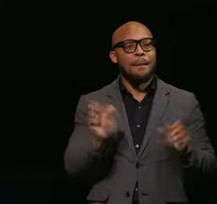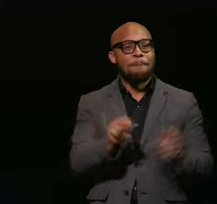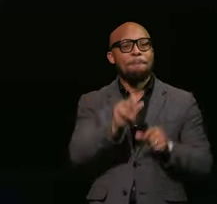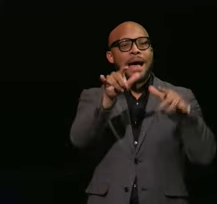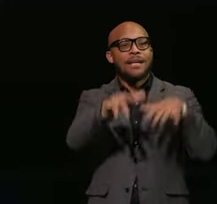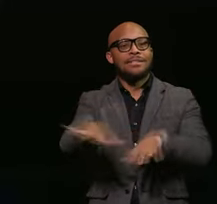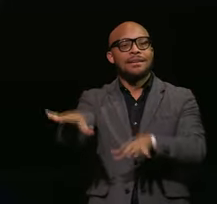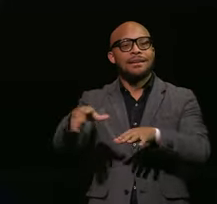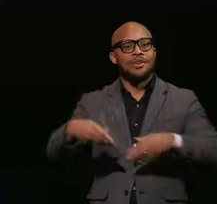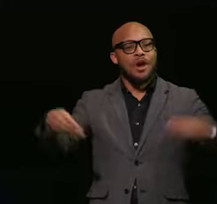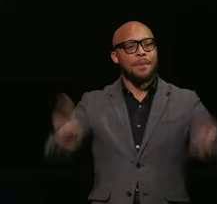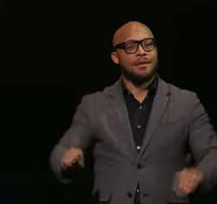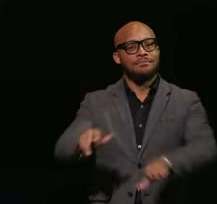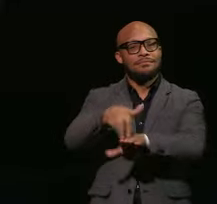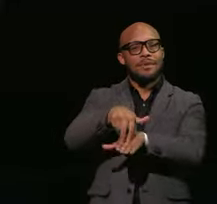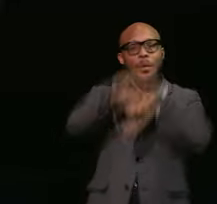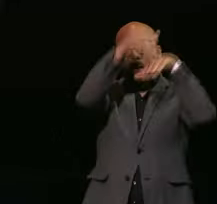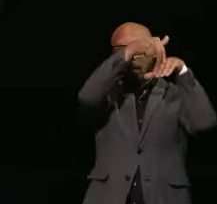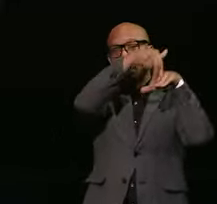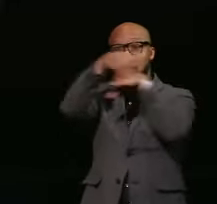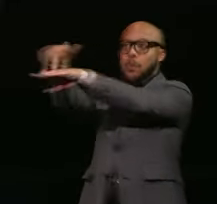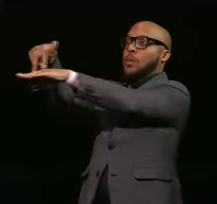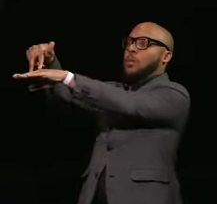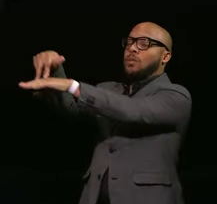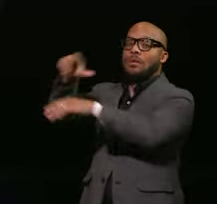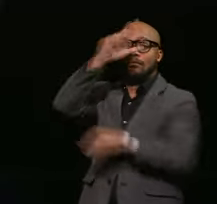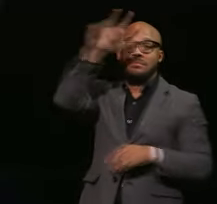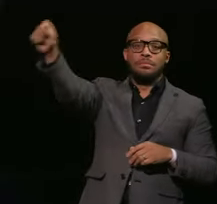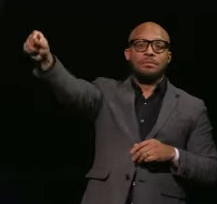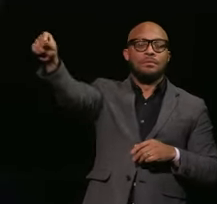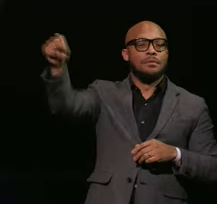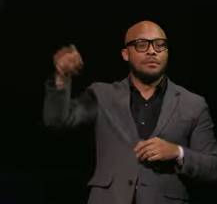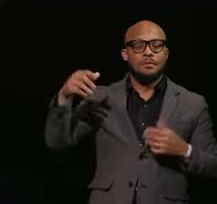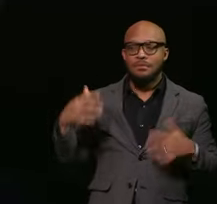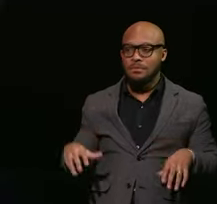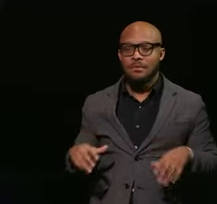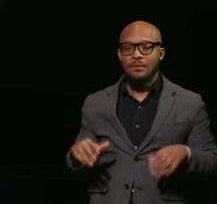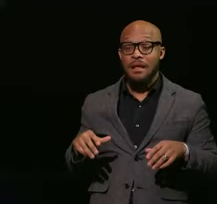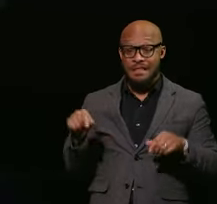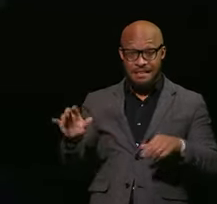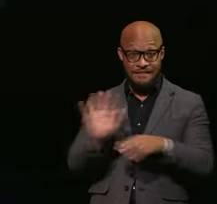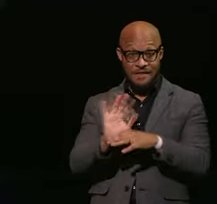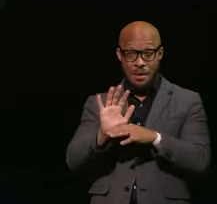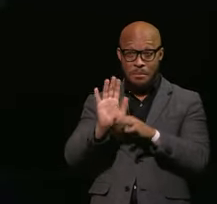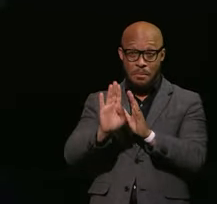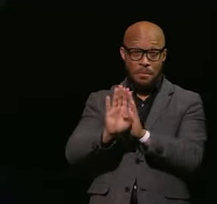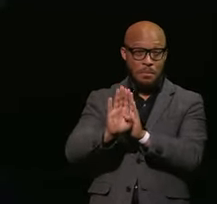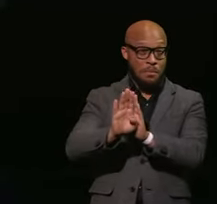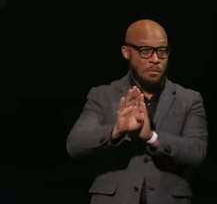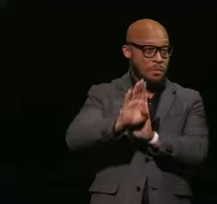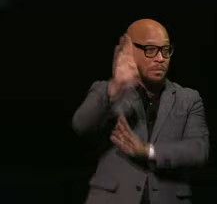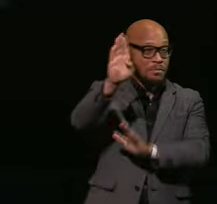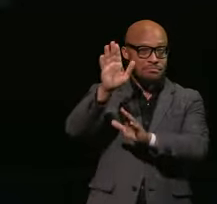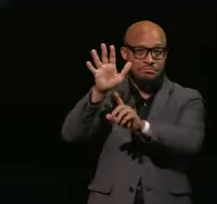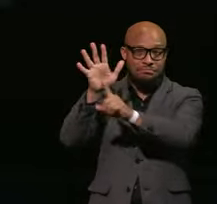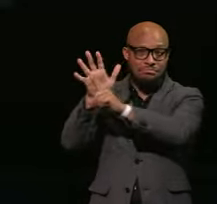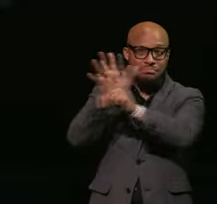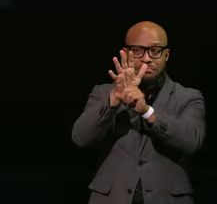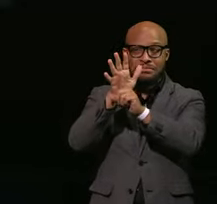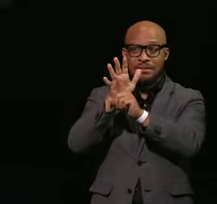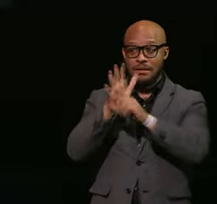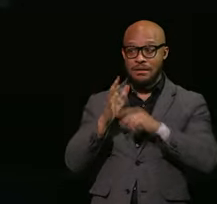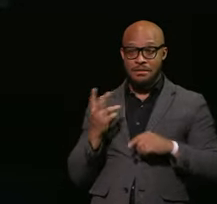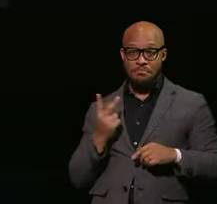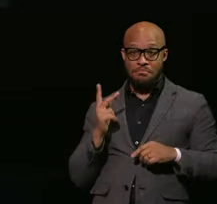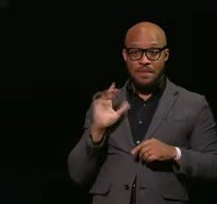literally everything we could possibly have dreamt of. Chris and I double take every day when we when we see where we are to be here and nominated